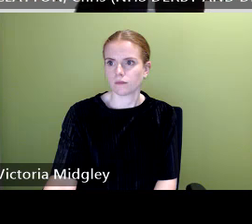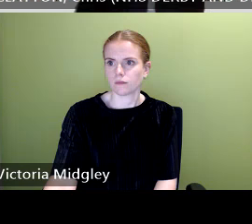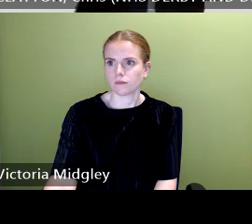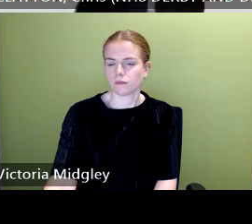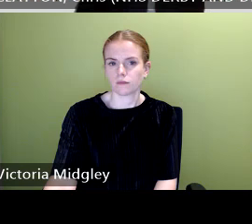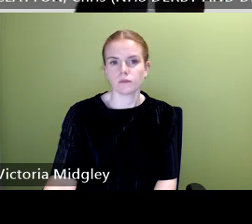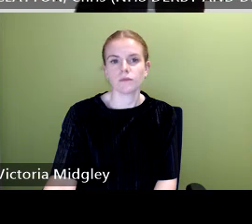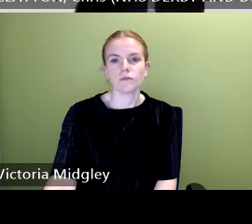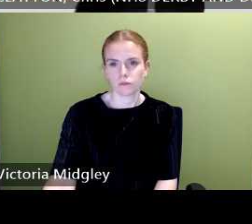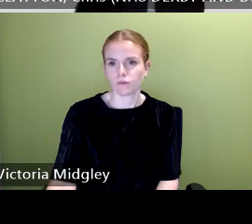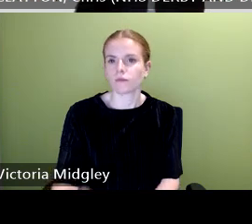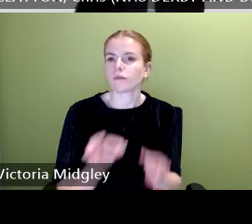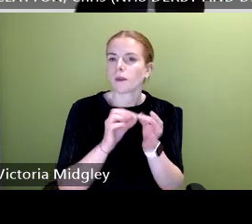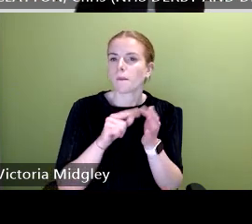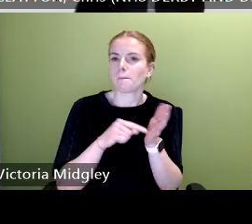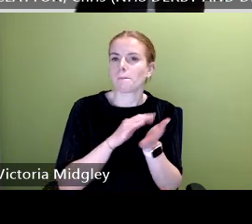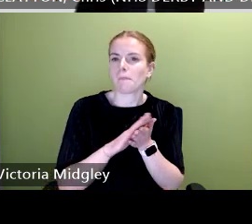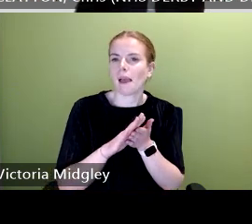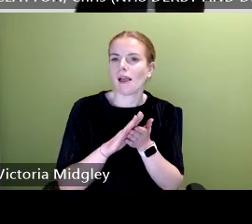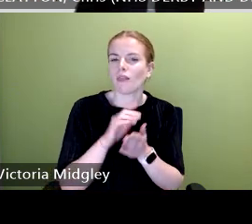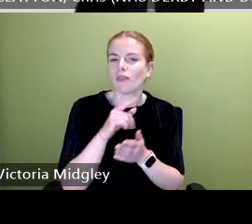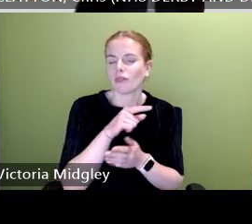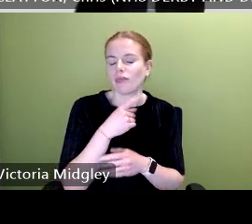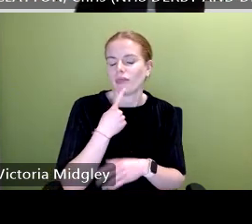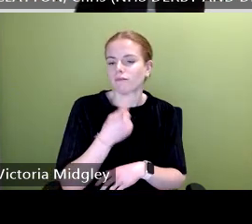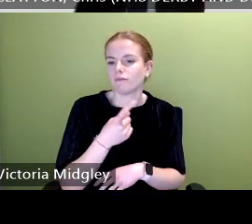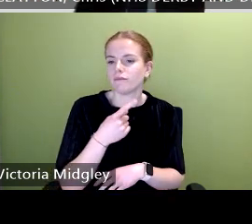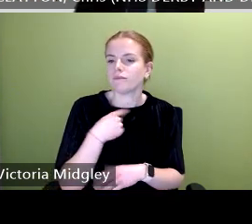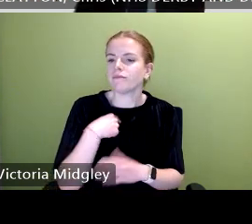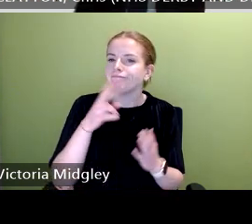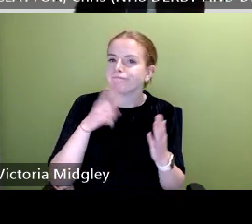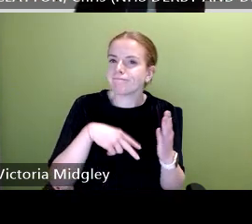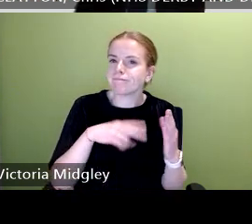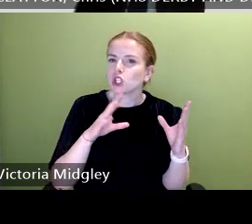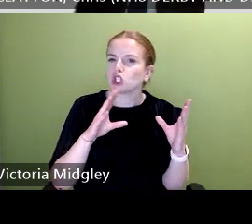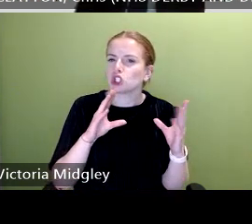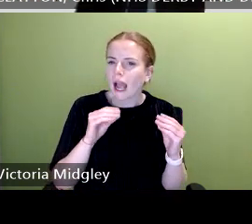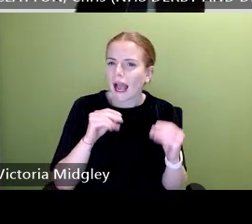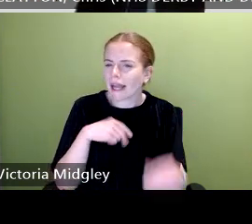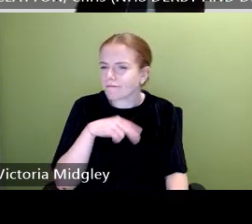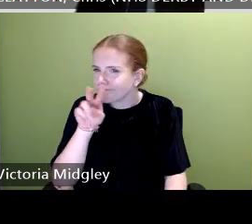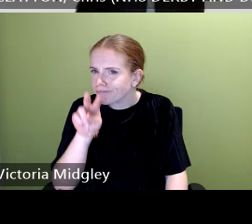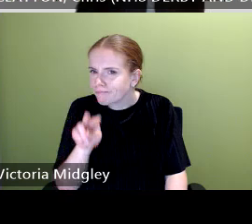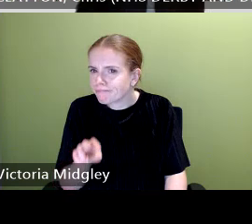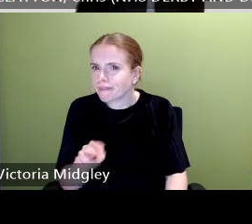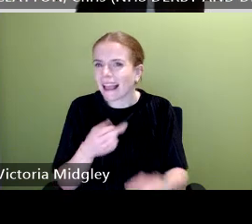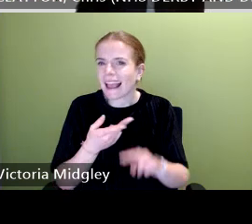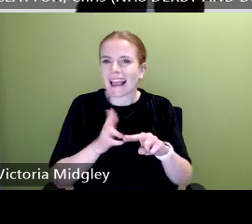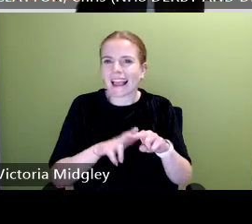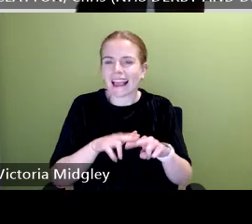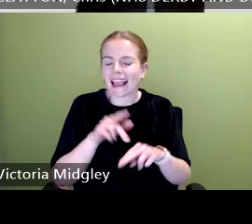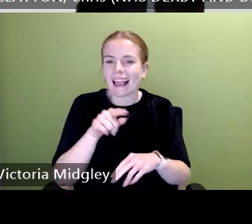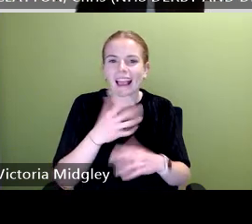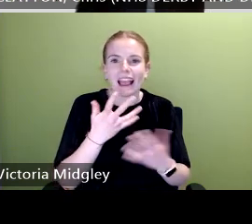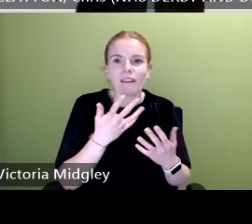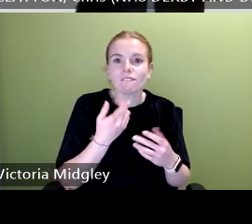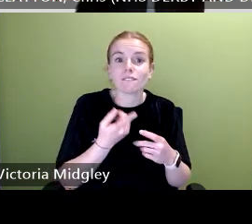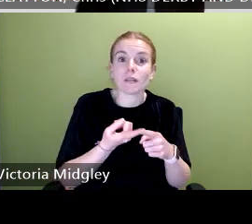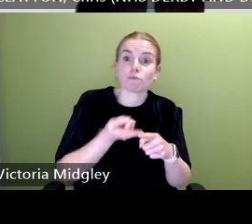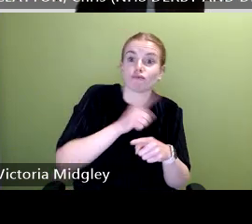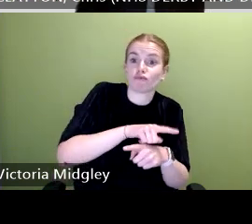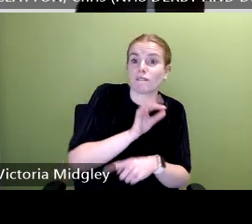Yeah, just reading the chat. Any words that you haven't been able to put in the previous one, if you put it in the chat, we'll make sure they go into it